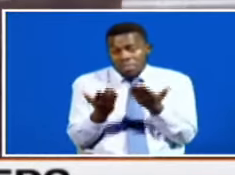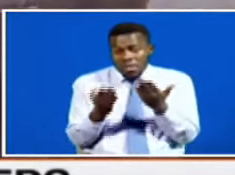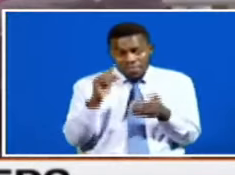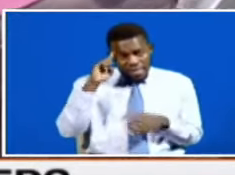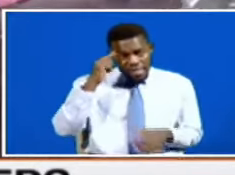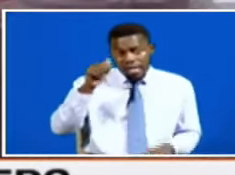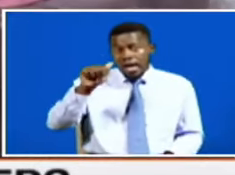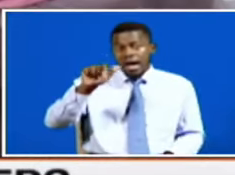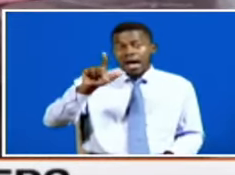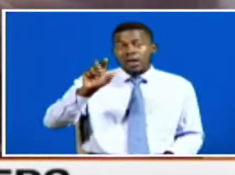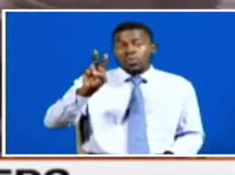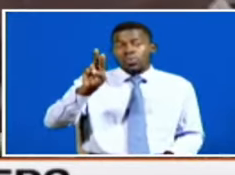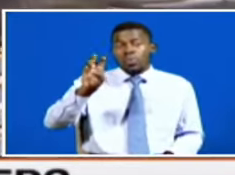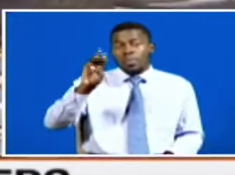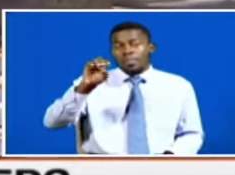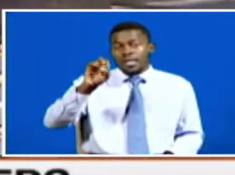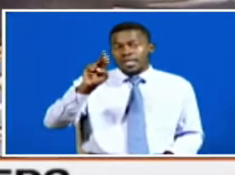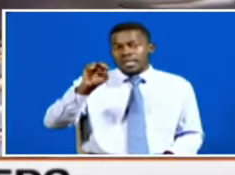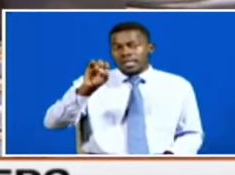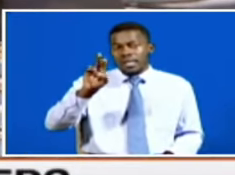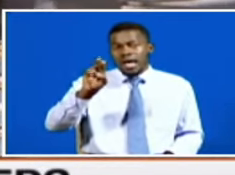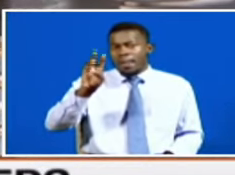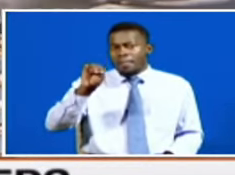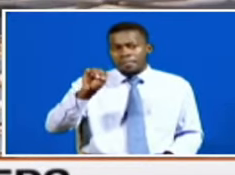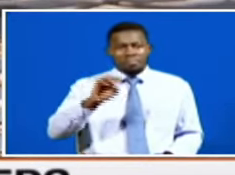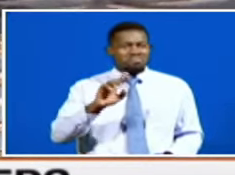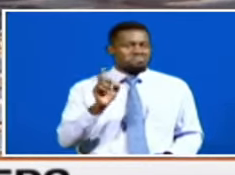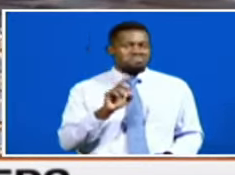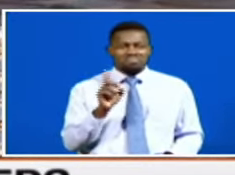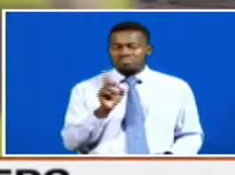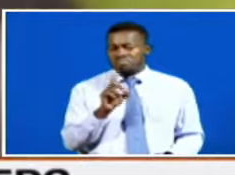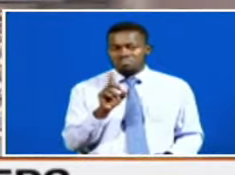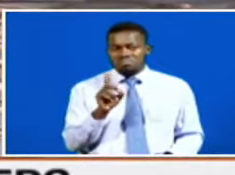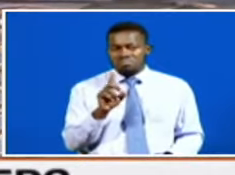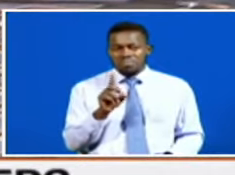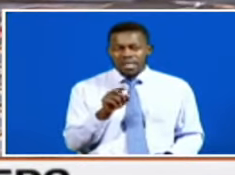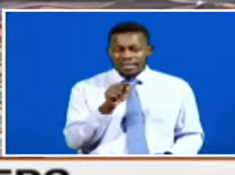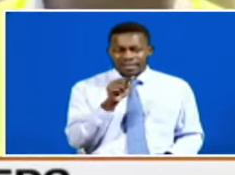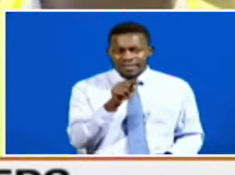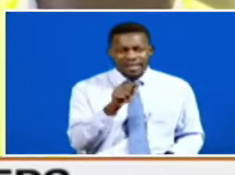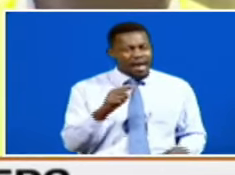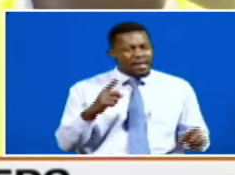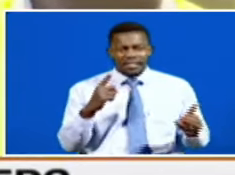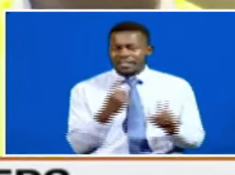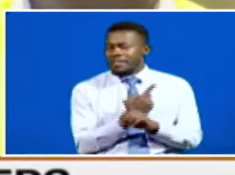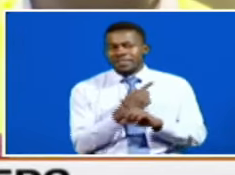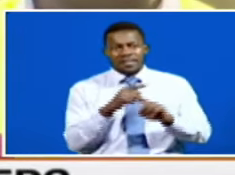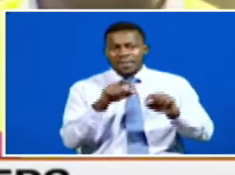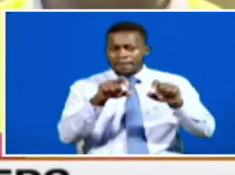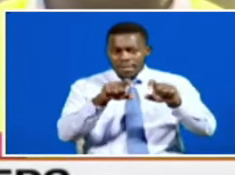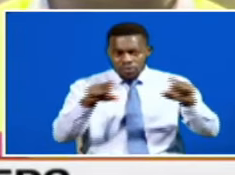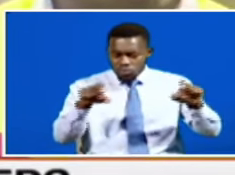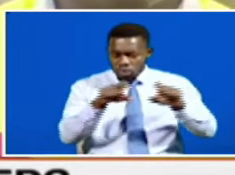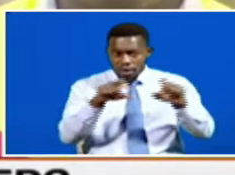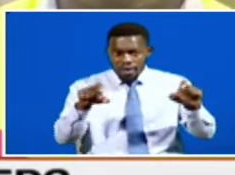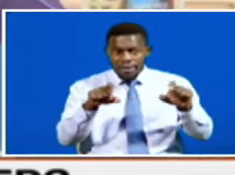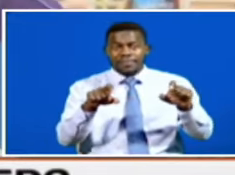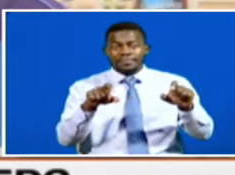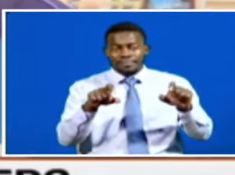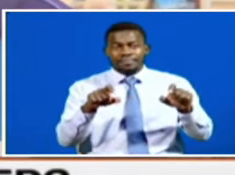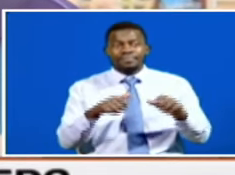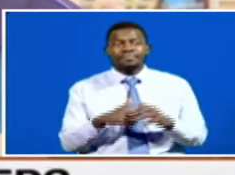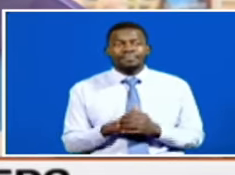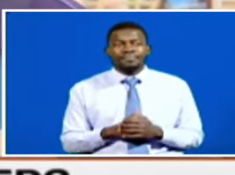say that it's more of aluminium. That is, it is a three bedroom that is normally referred to as ensuite.